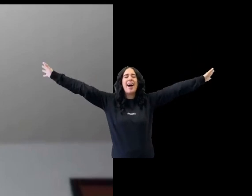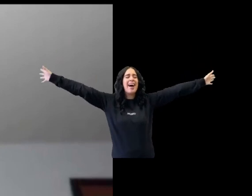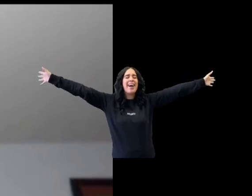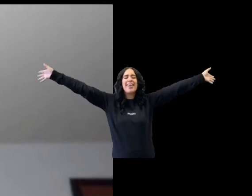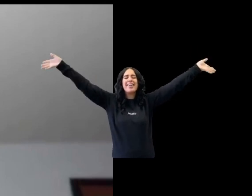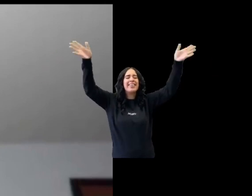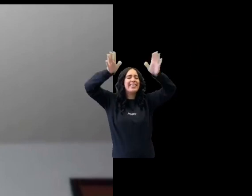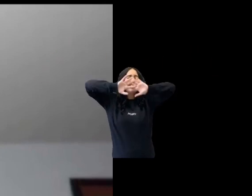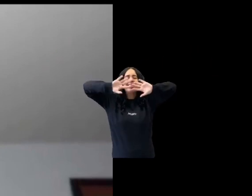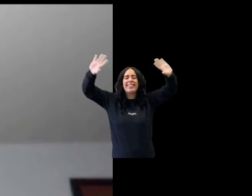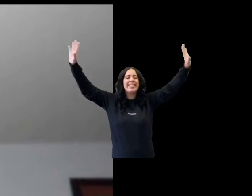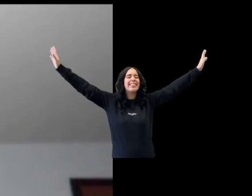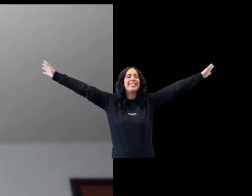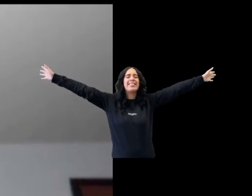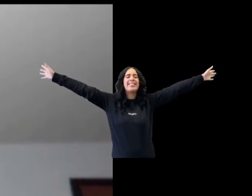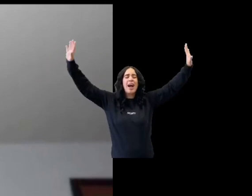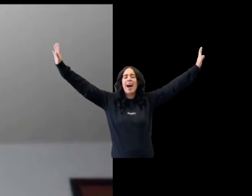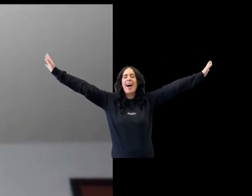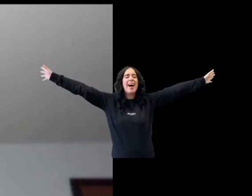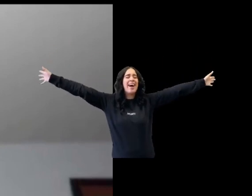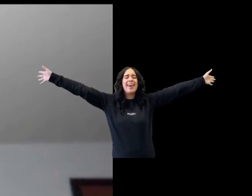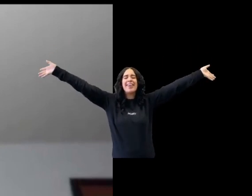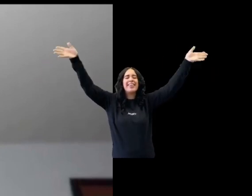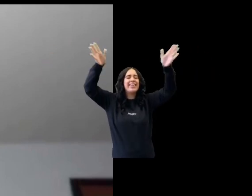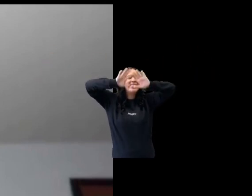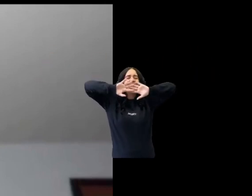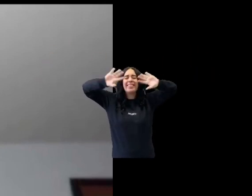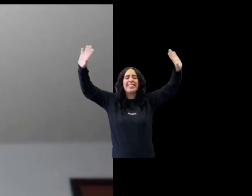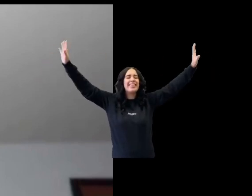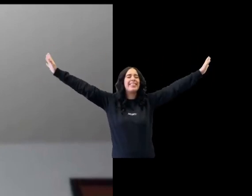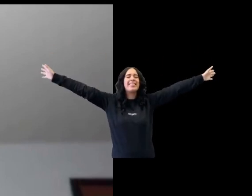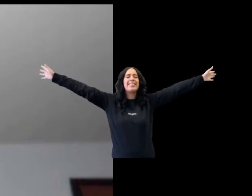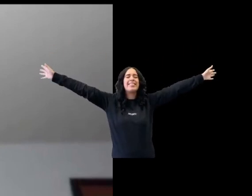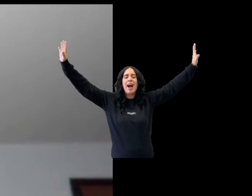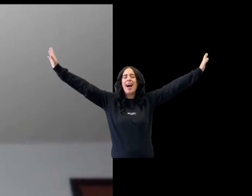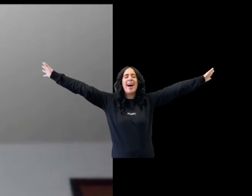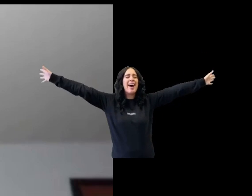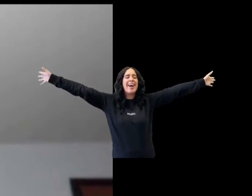on 30 days probation, my nigga. I wish my man would.